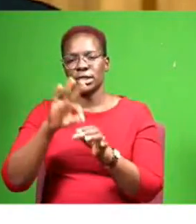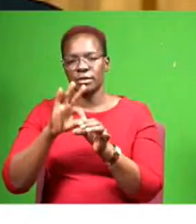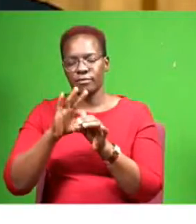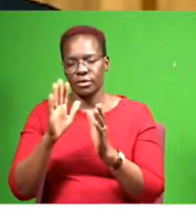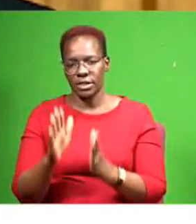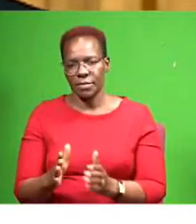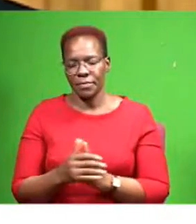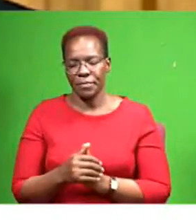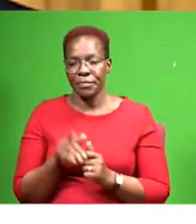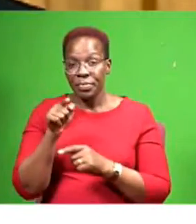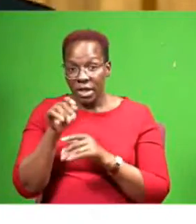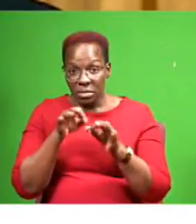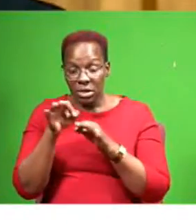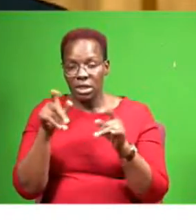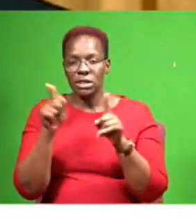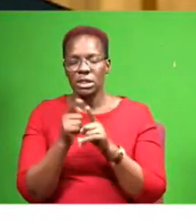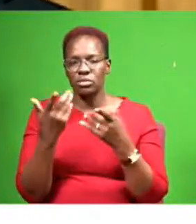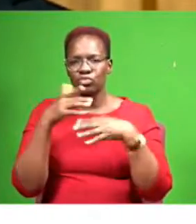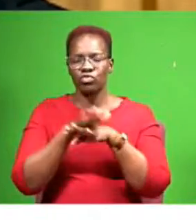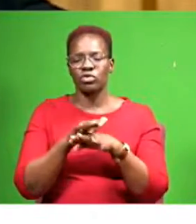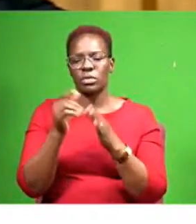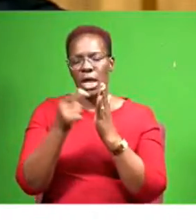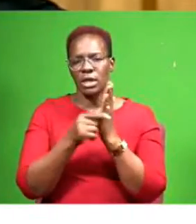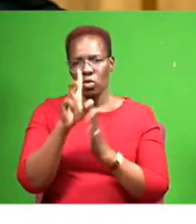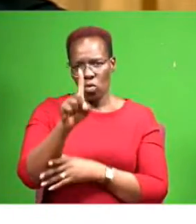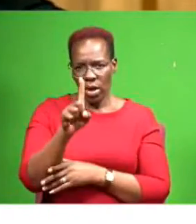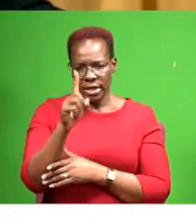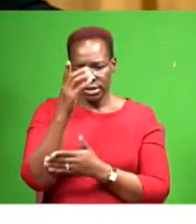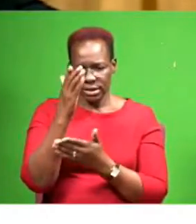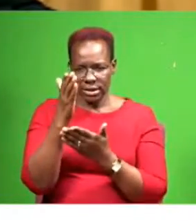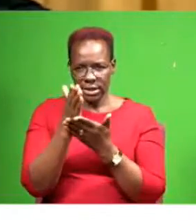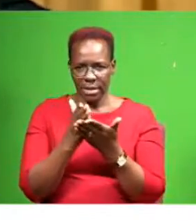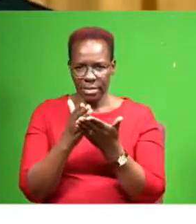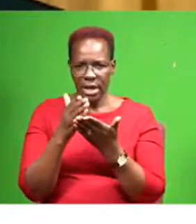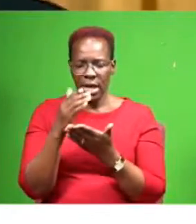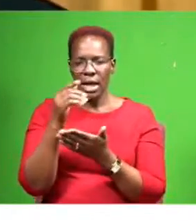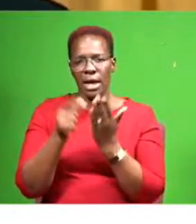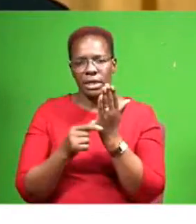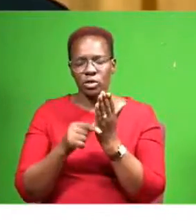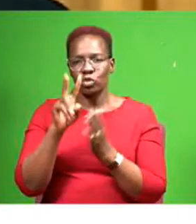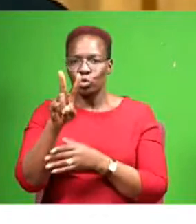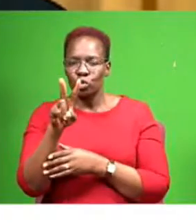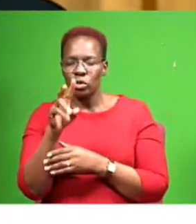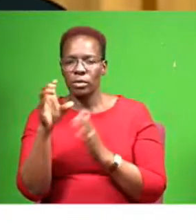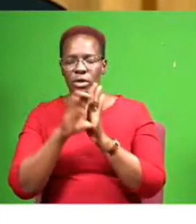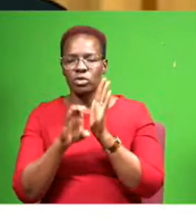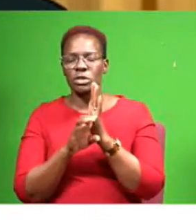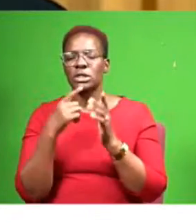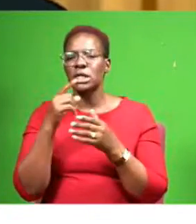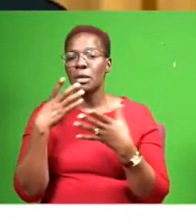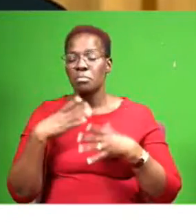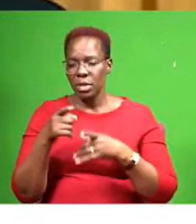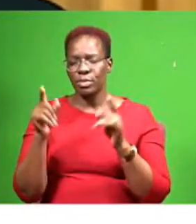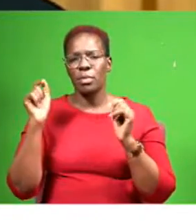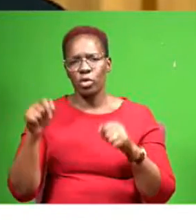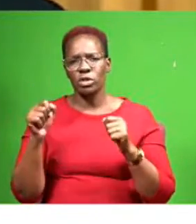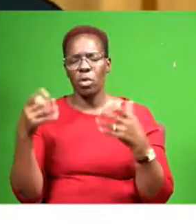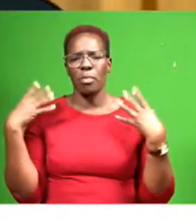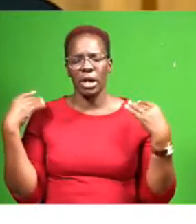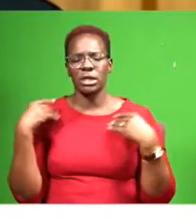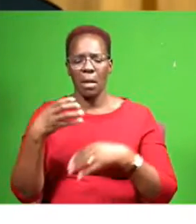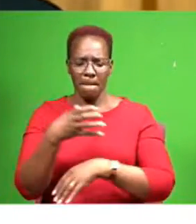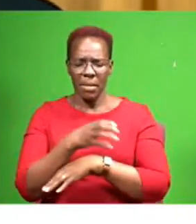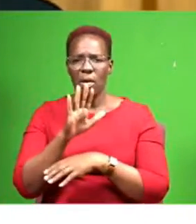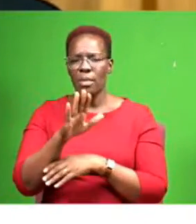The definition is also consistent with Article 1, Sub-Article 2 of the Constitution that provides that people may exercise their sovereign power